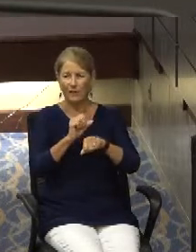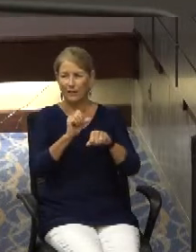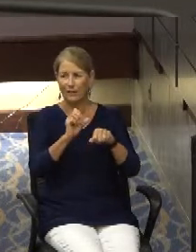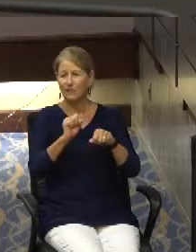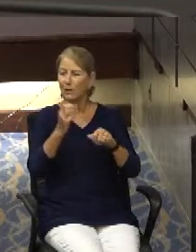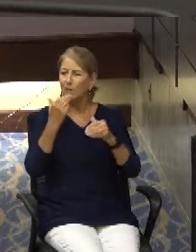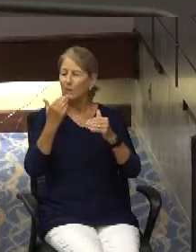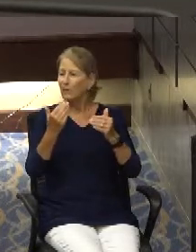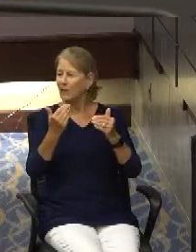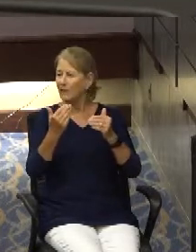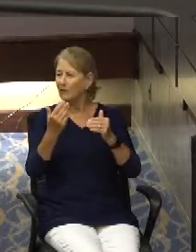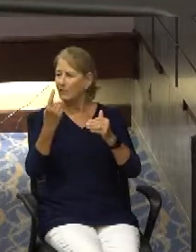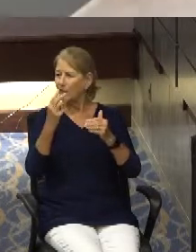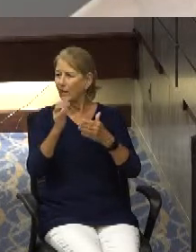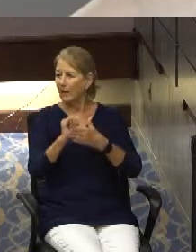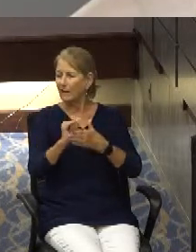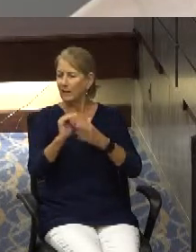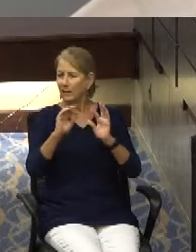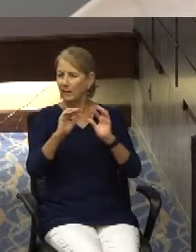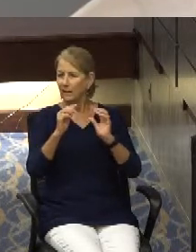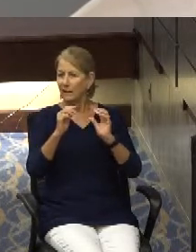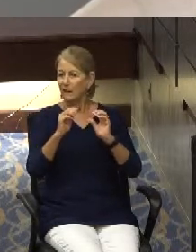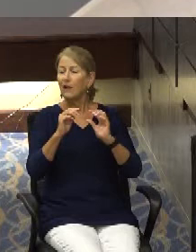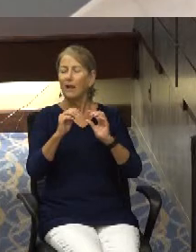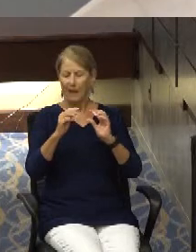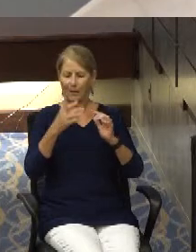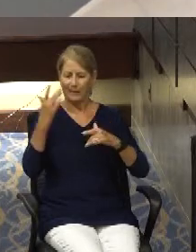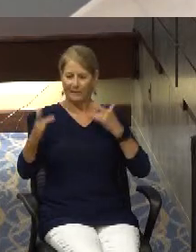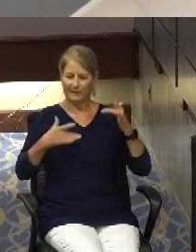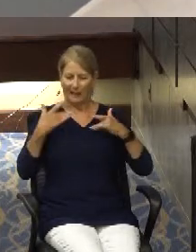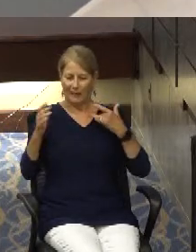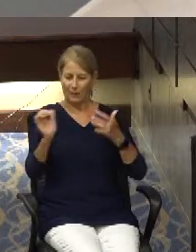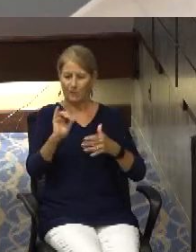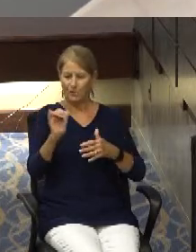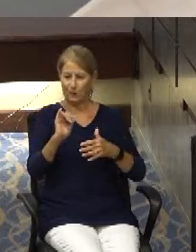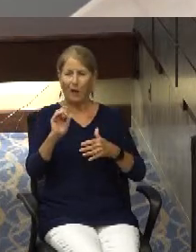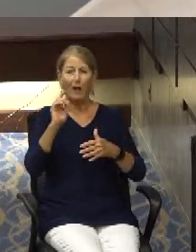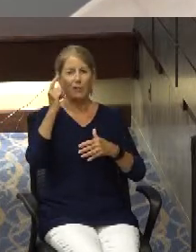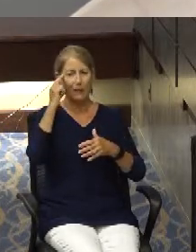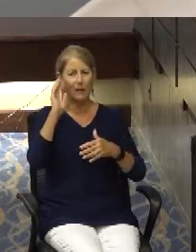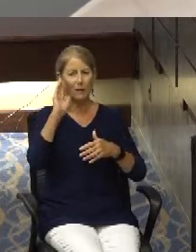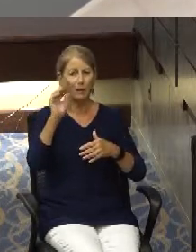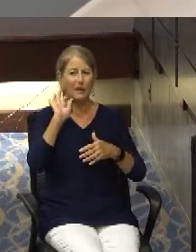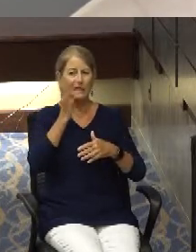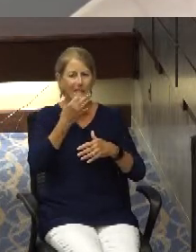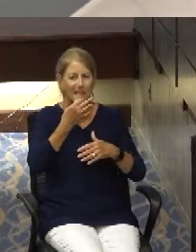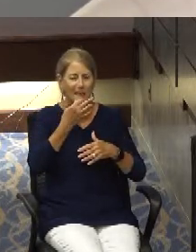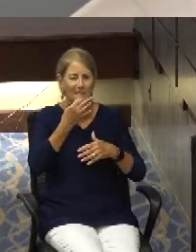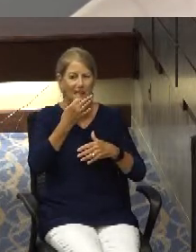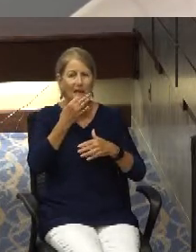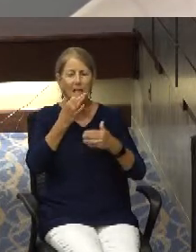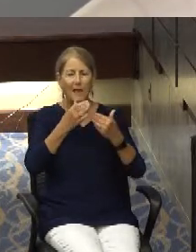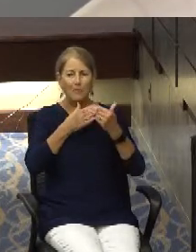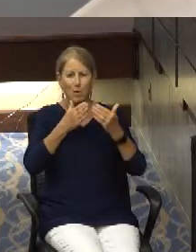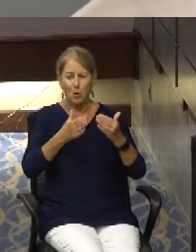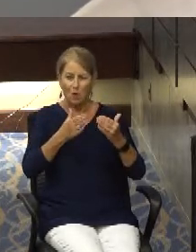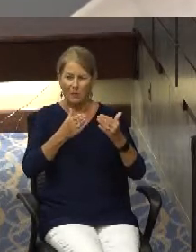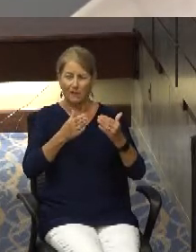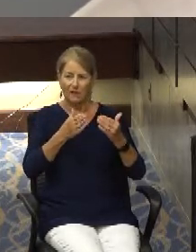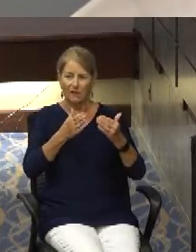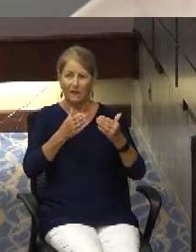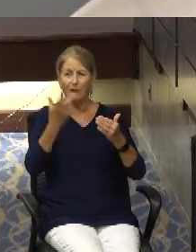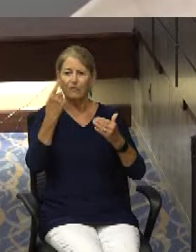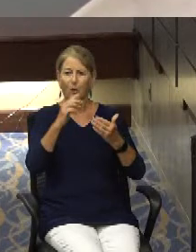update. Thanks, Councilmember. I'm excited as well. I think it's been a neat pocket neighborhood in the core of the